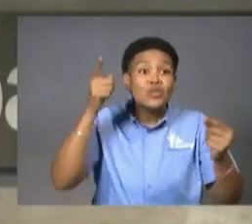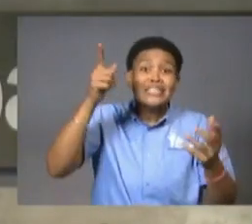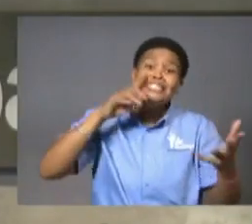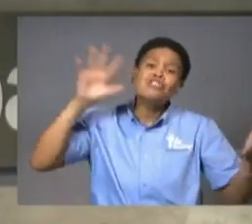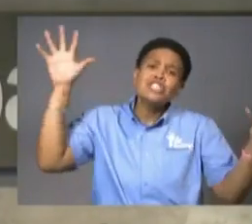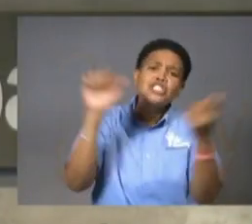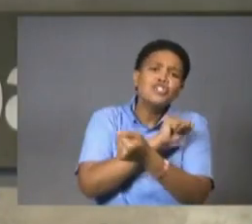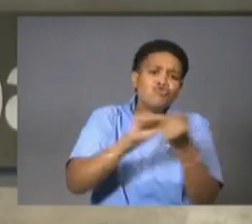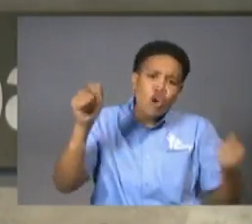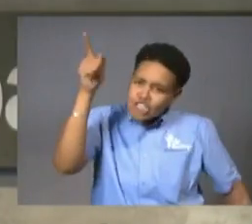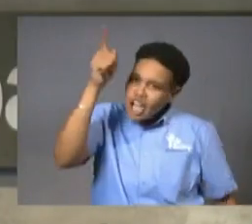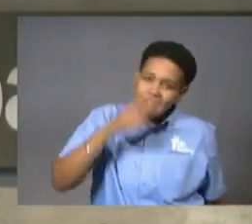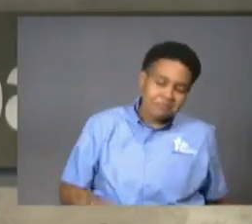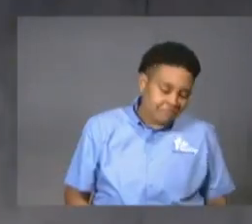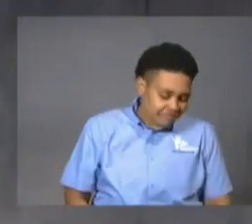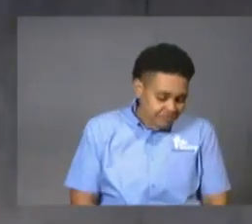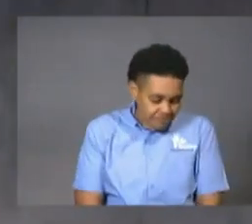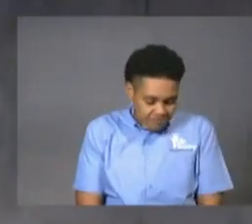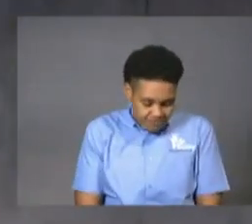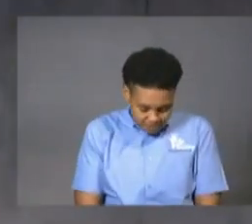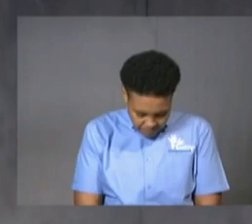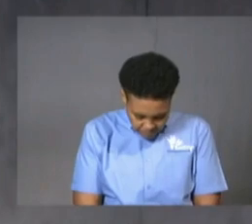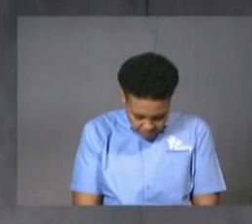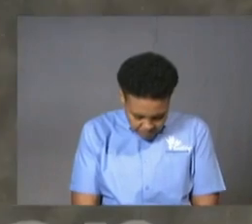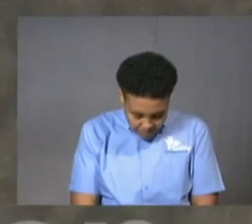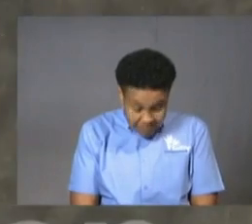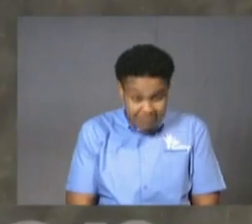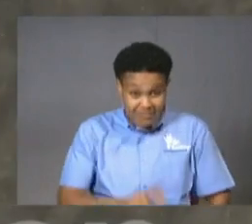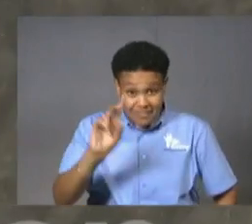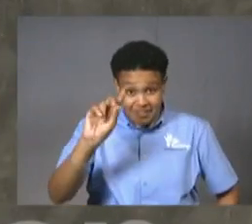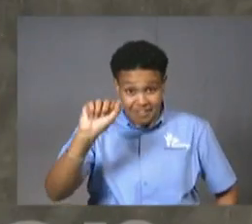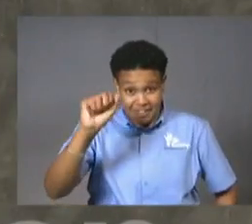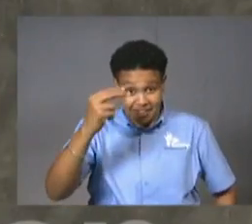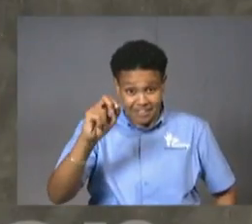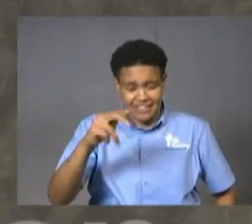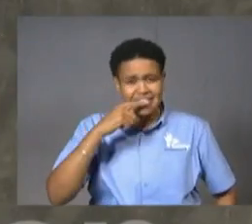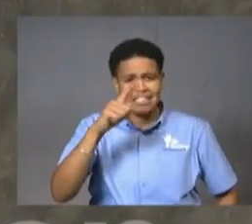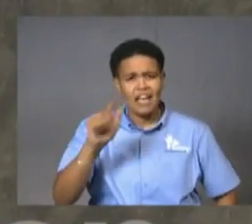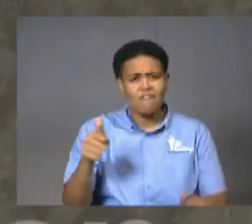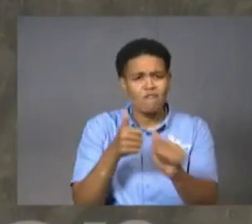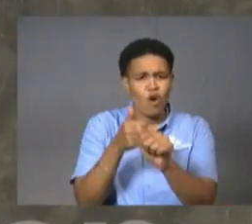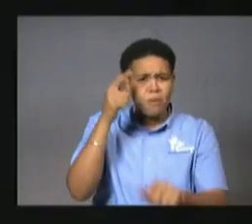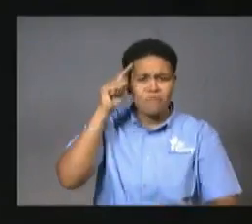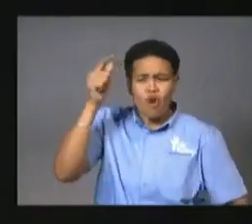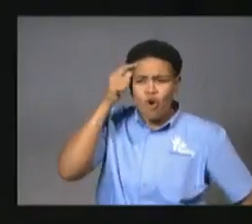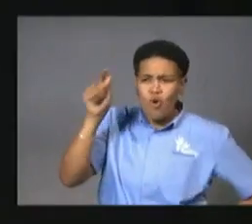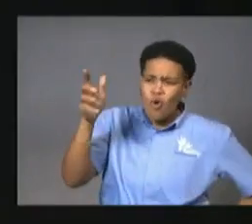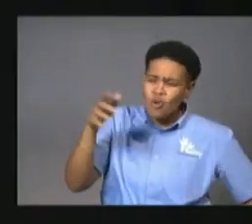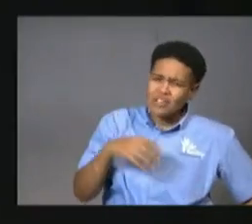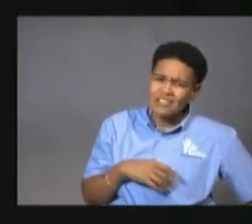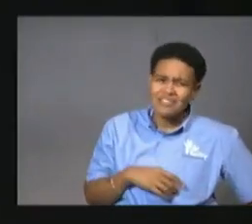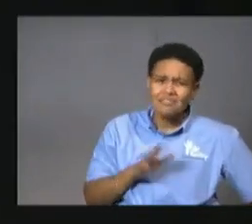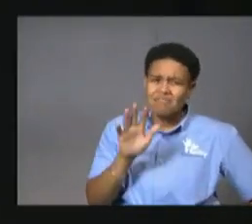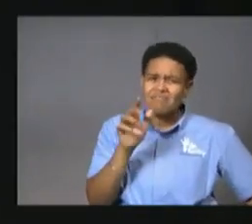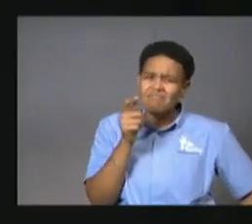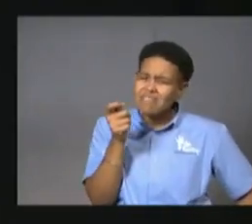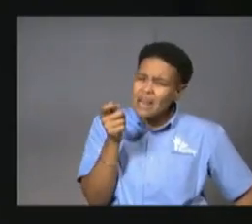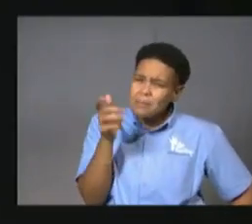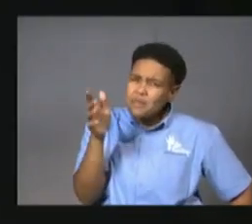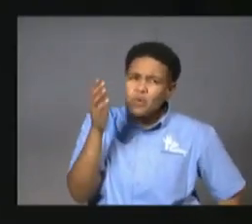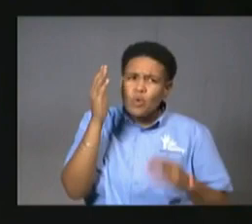destruction. Thank you very much, Dr. Clark. Dashan has indicated that he has a follow-up for Mr. Golding. Just to get a little bit more